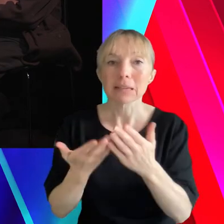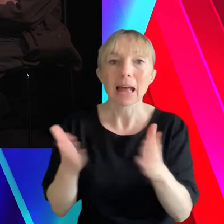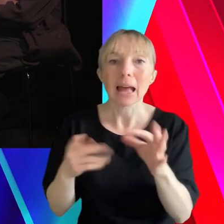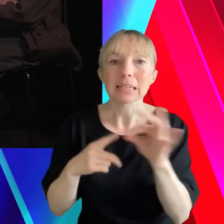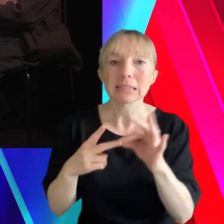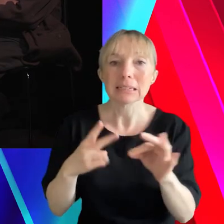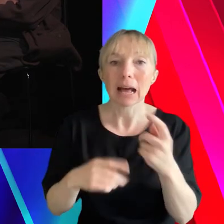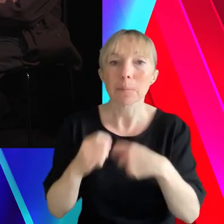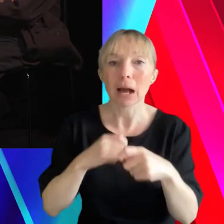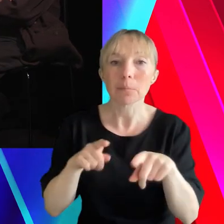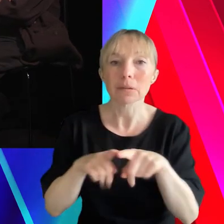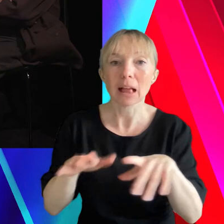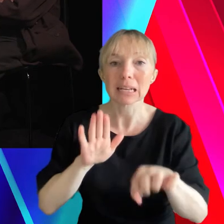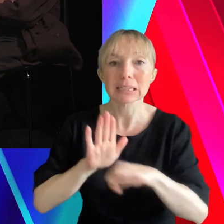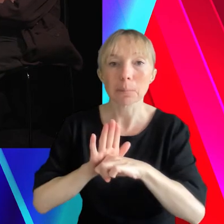can become a sign.